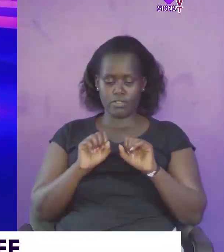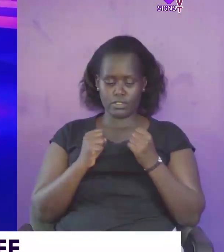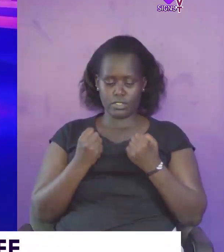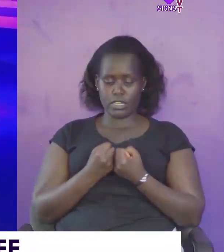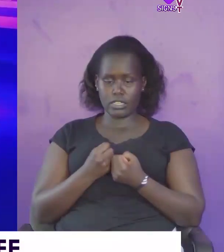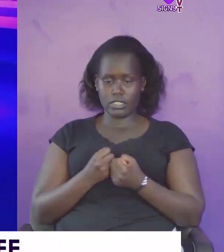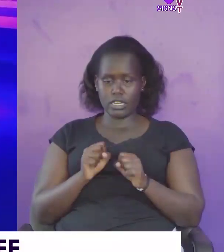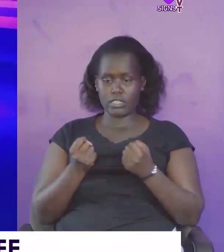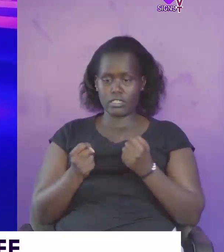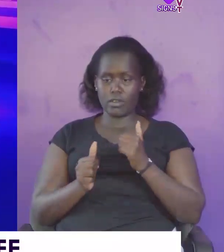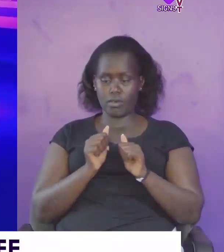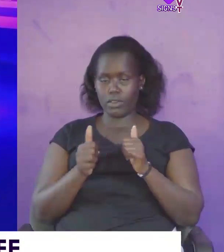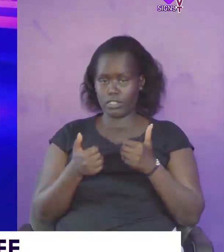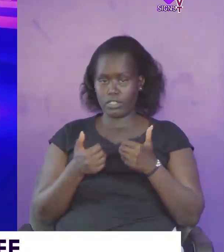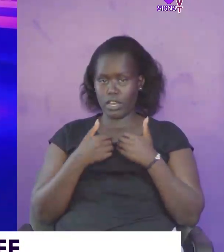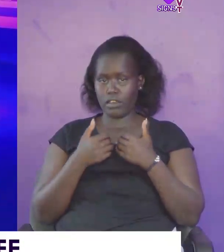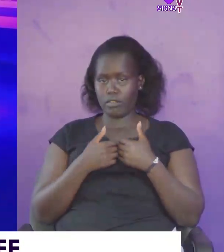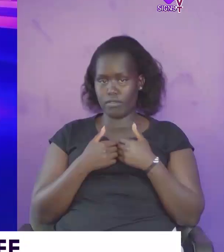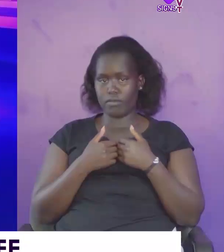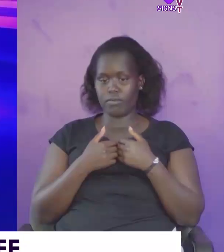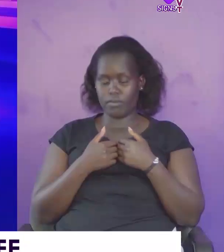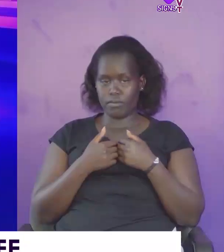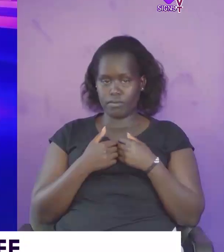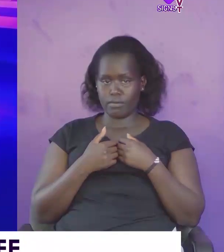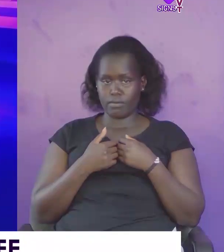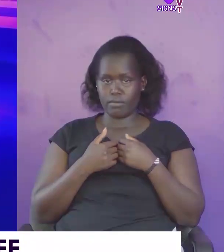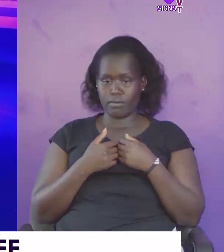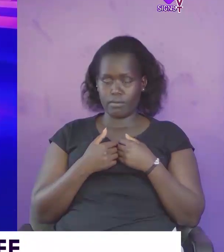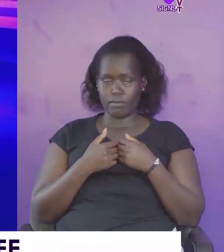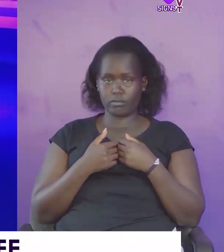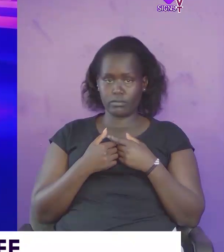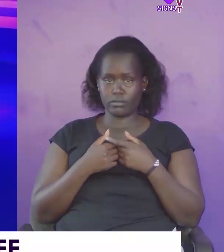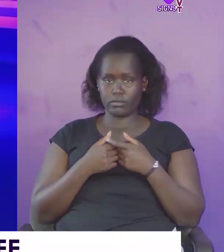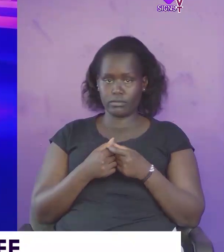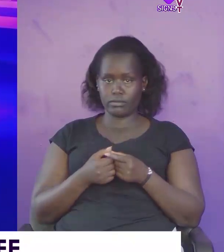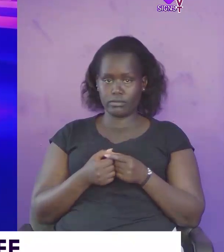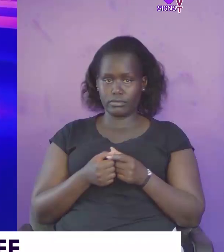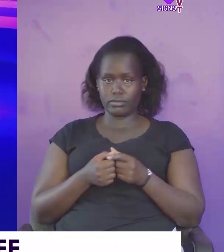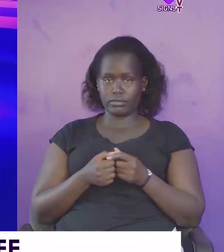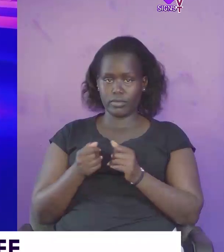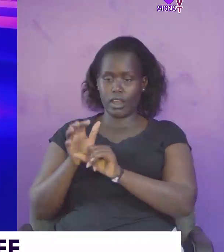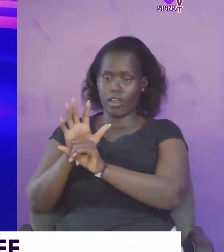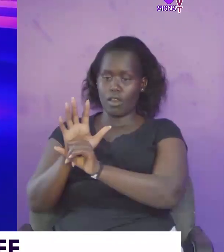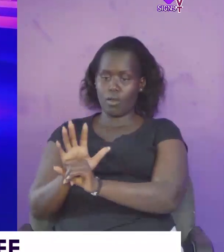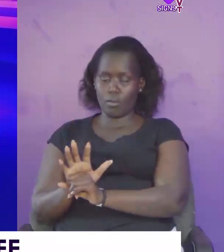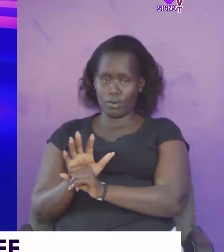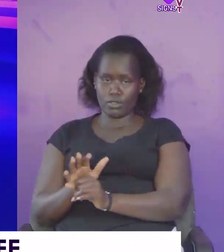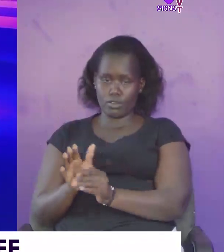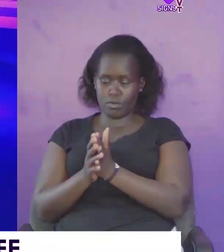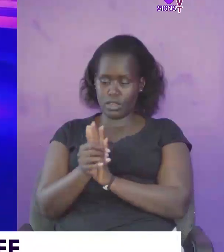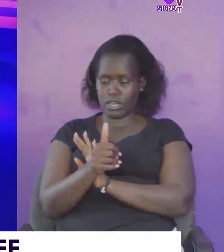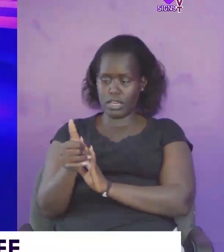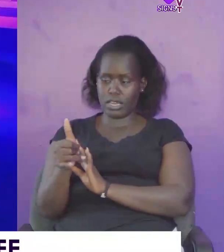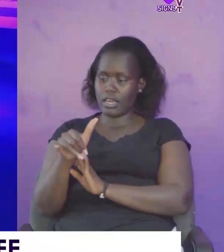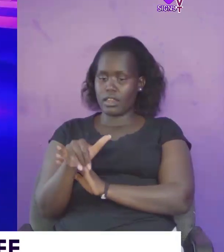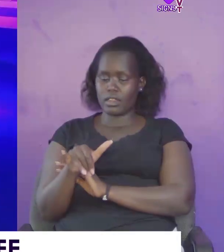society that has, it is a society that harbors Right. oppression of one sex by the other. Just